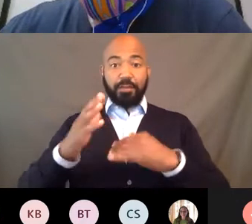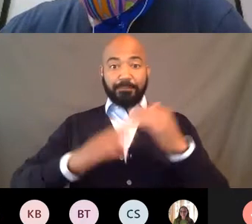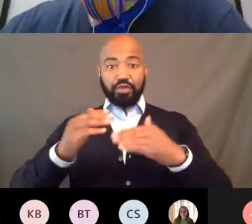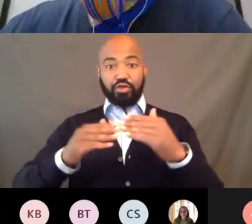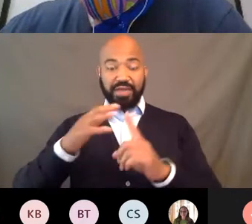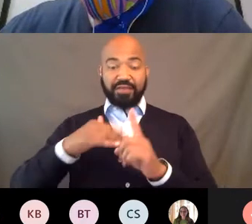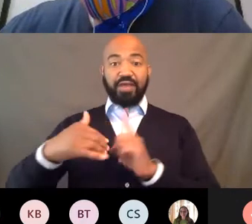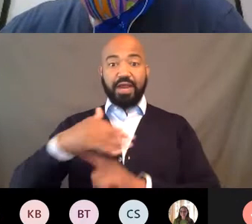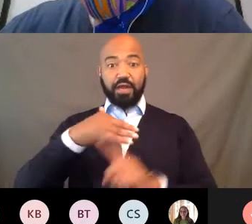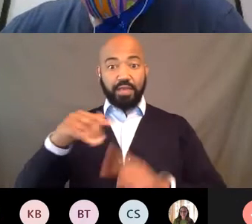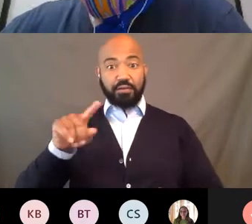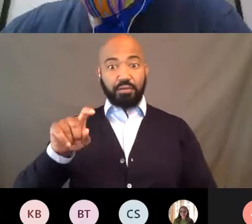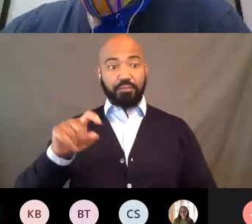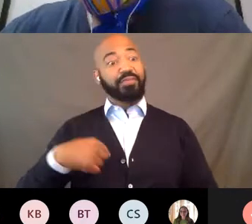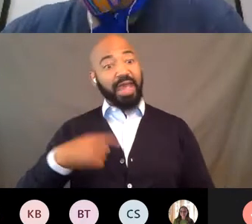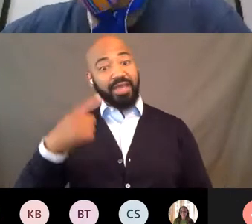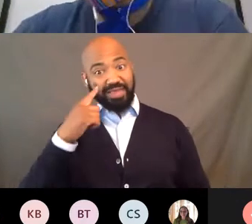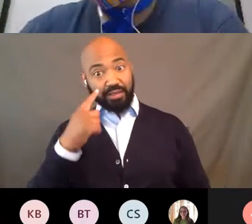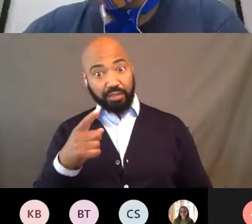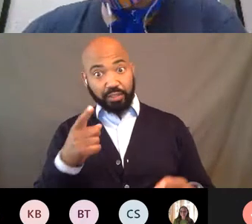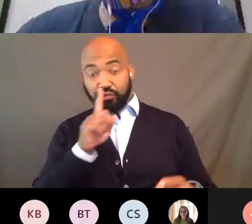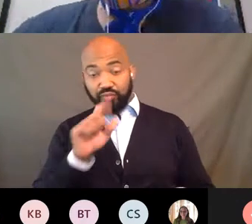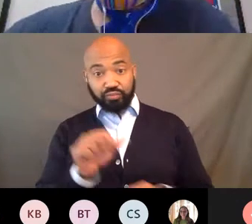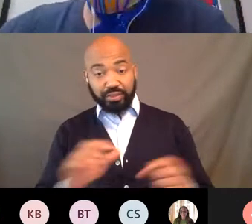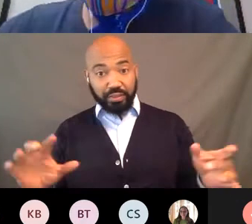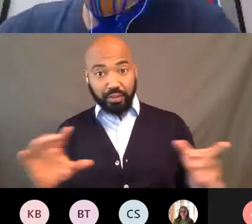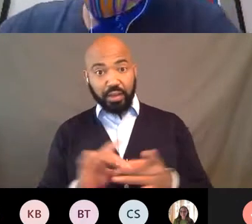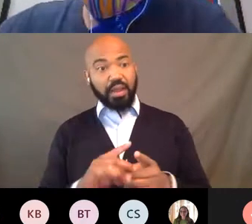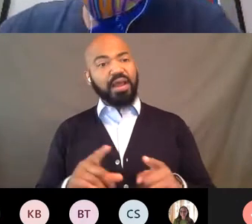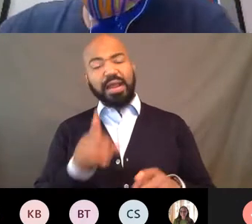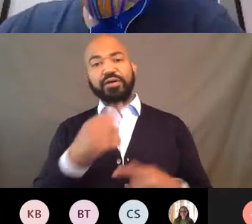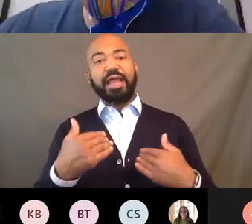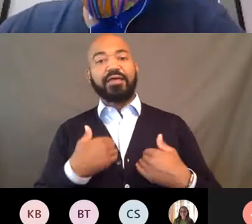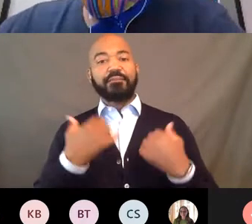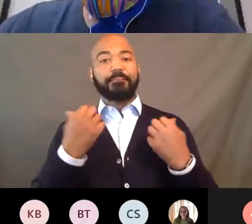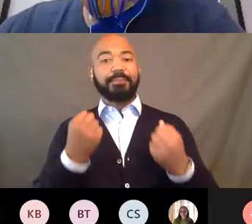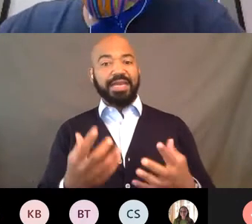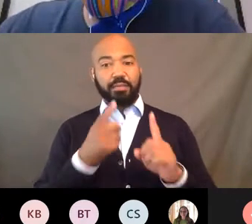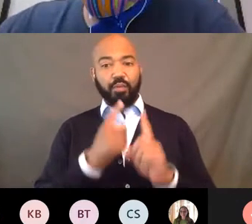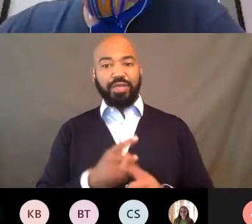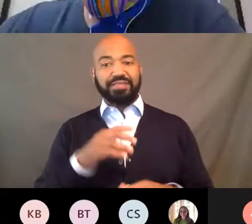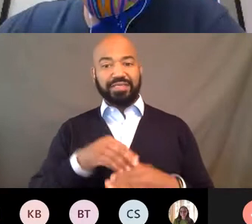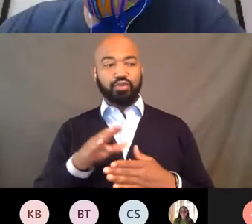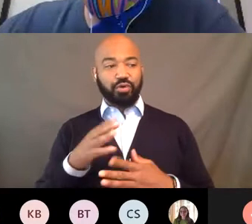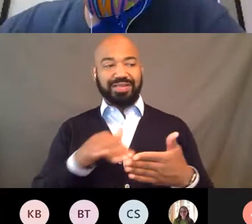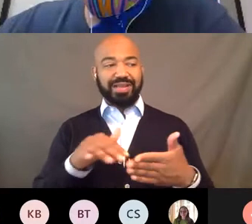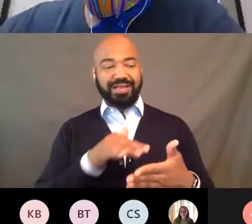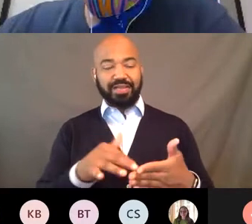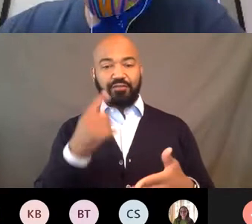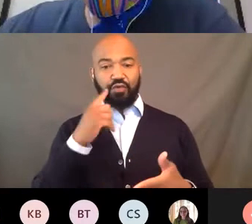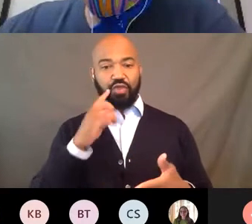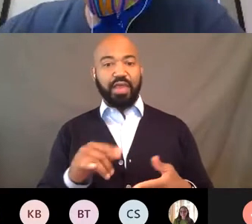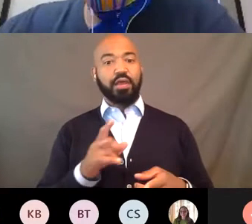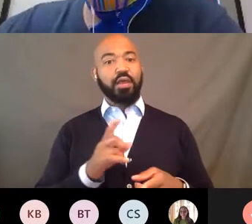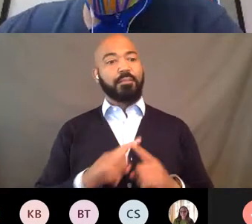there, I'm sure you have many points in your study that show that, but it's not clear in that kind of one-page